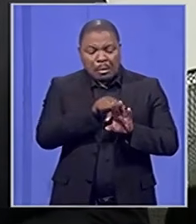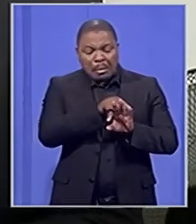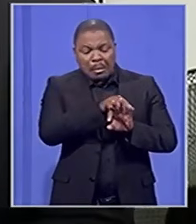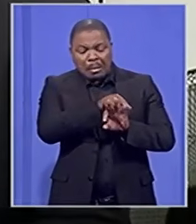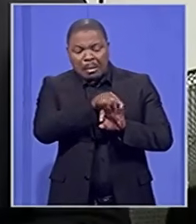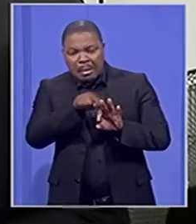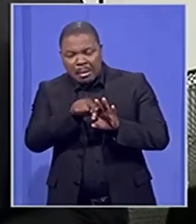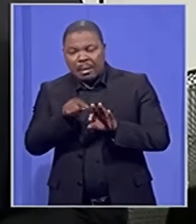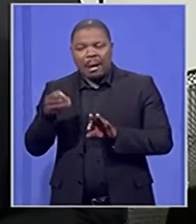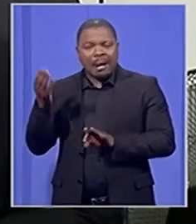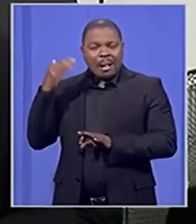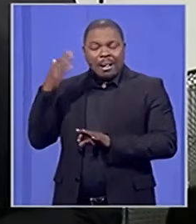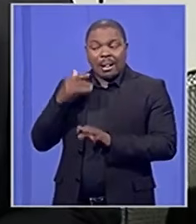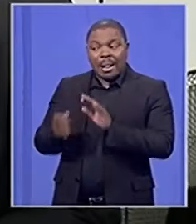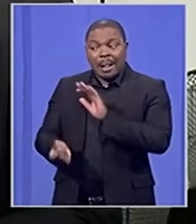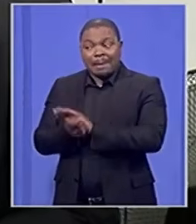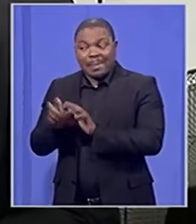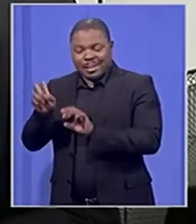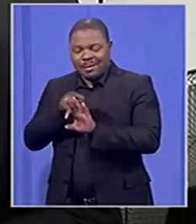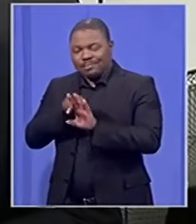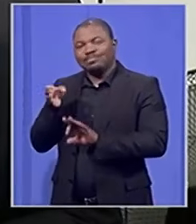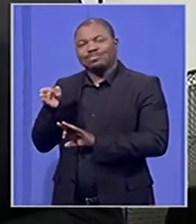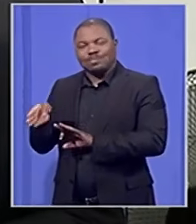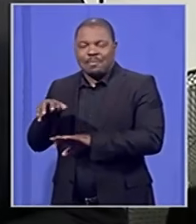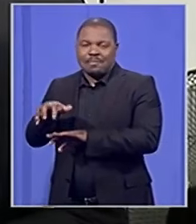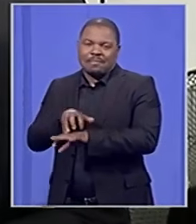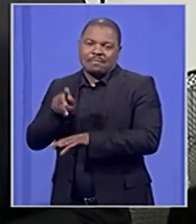bo le phalaphala mohlamonene.